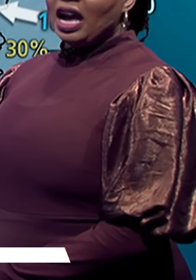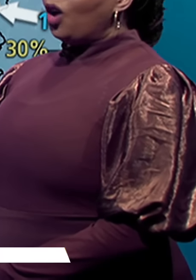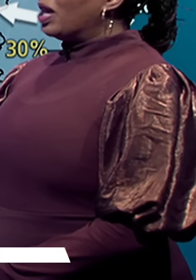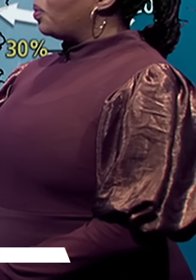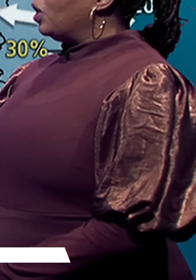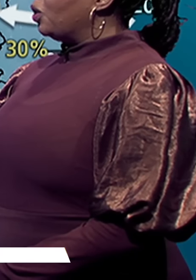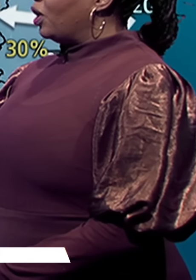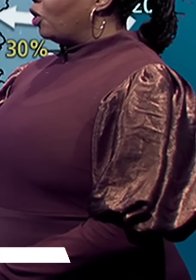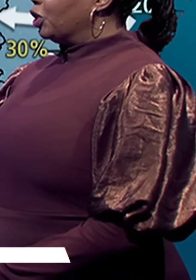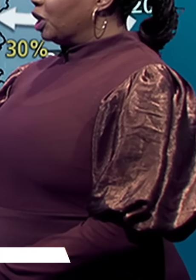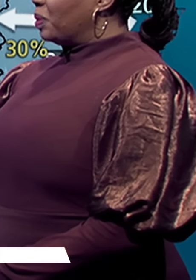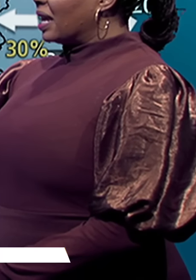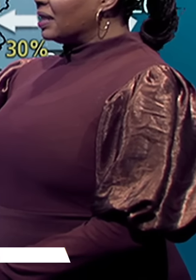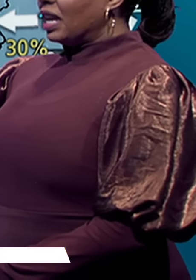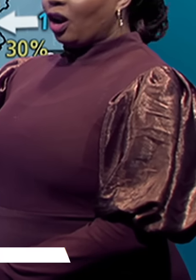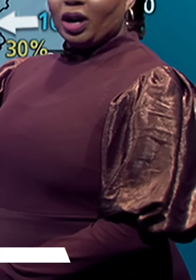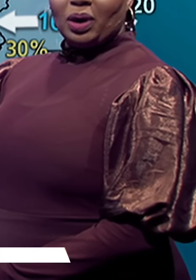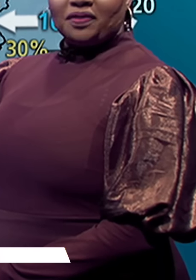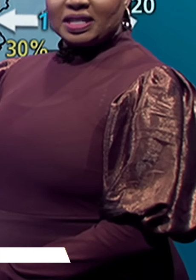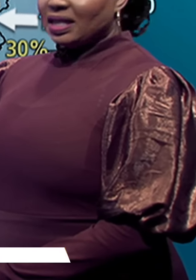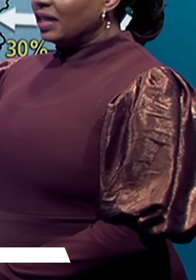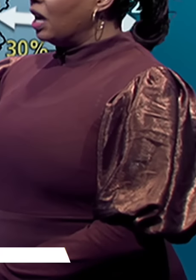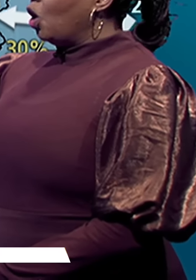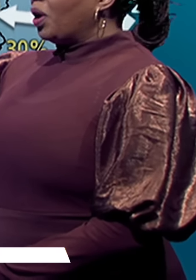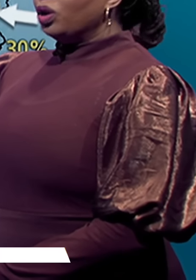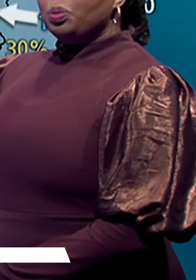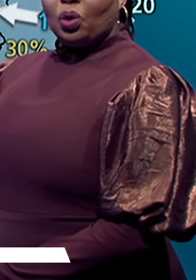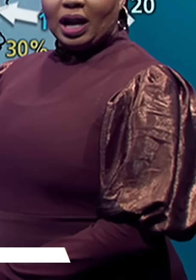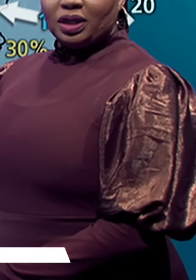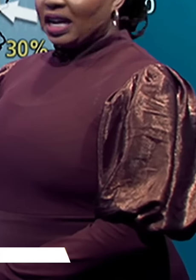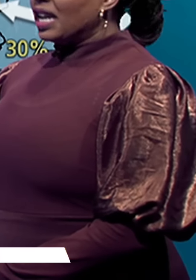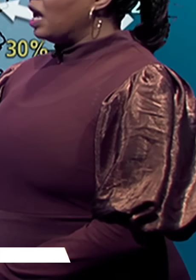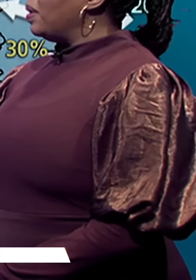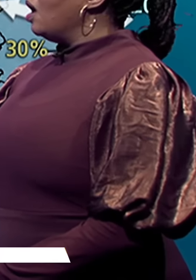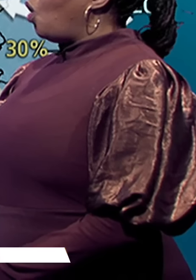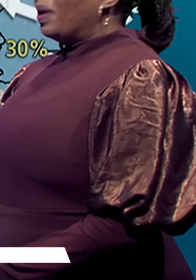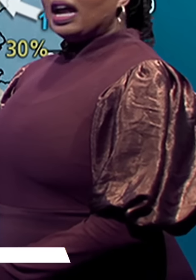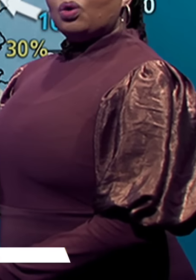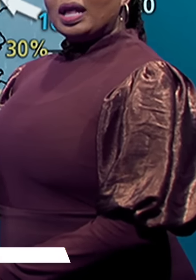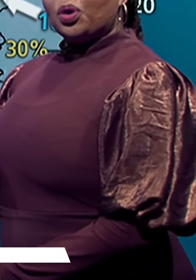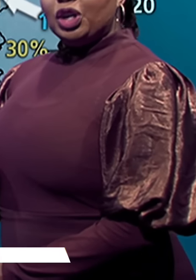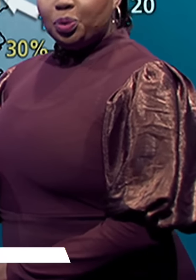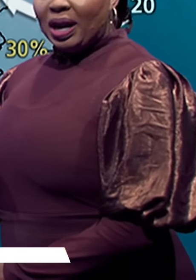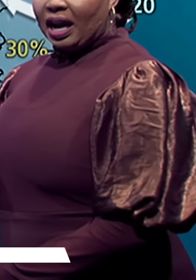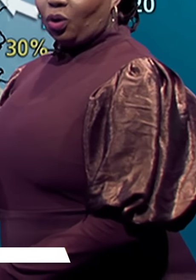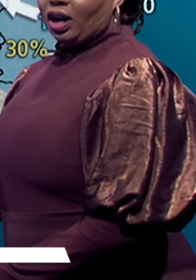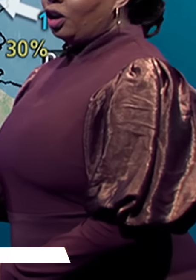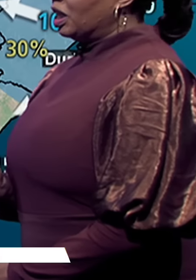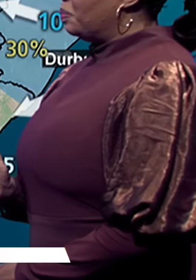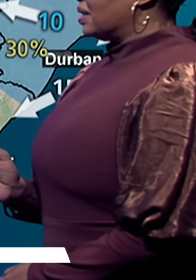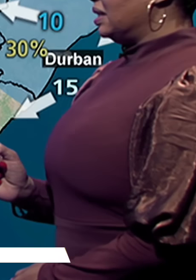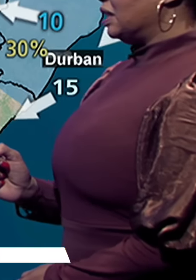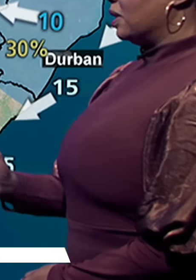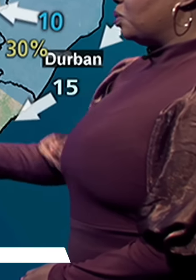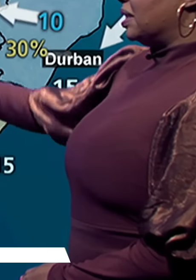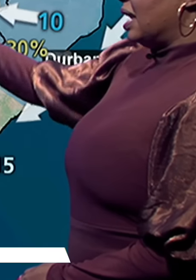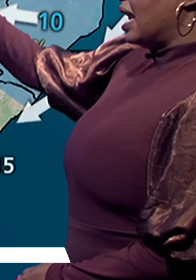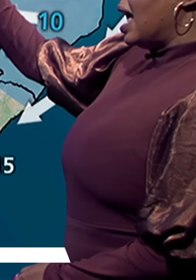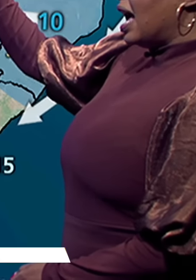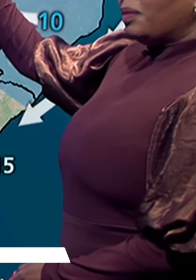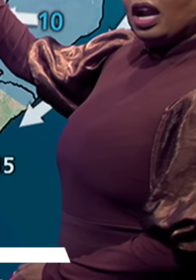go bonagala go tlabe go ne le kgonagalo tša dipula re tsenelela gona go la Freestata go ya godimo go la Northern Cape go bonagala go tlabe go ne le dipula ka dikgonagalo tša diperesente